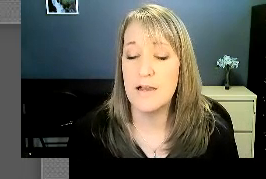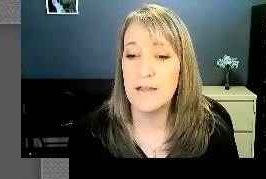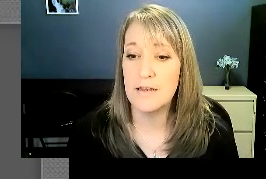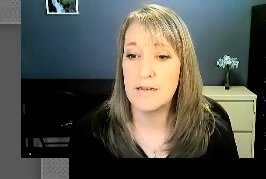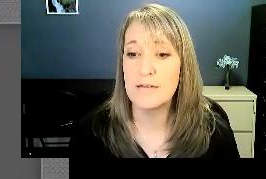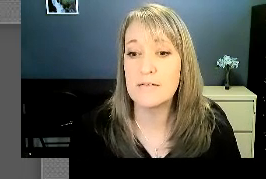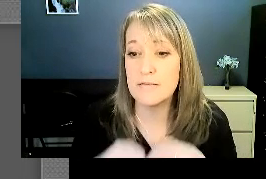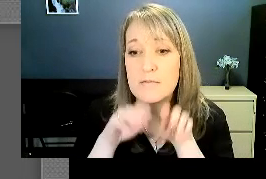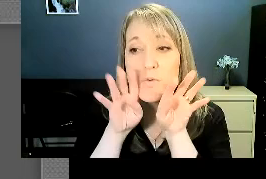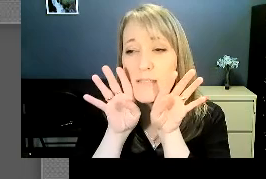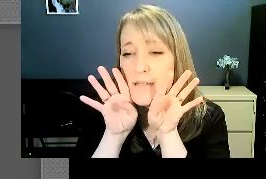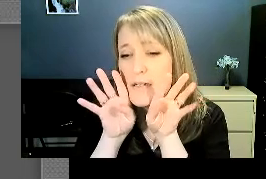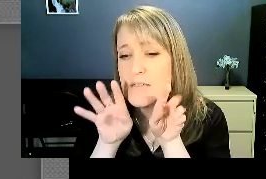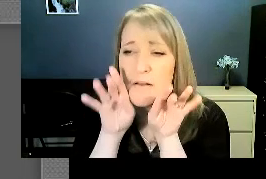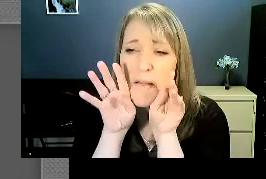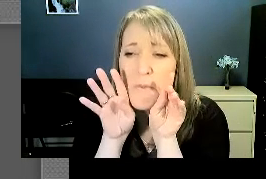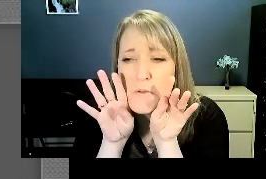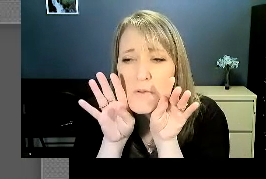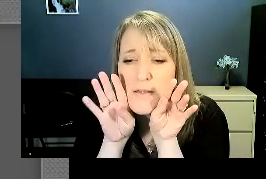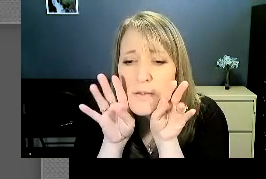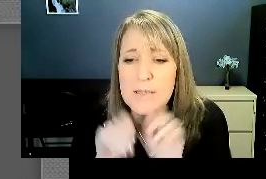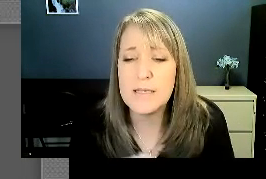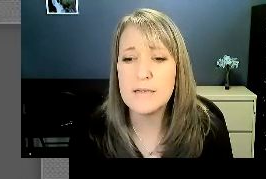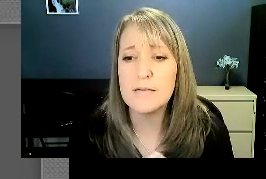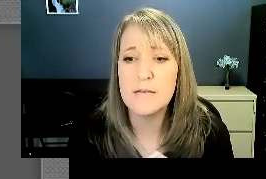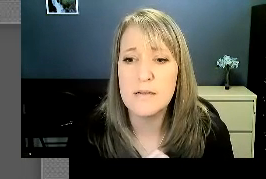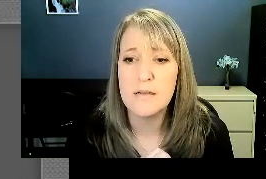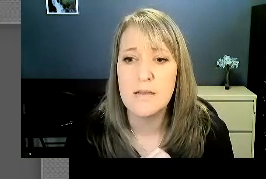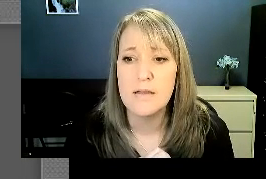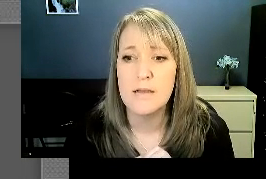We've got whiskers, not a lot. They're just a little bit.